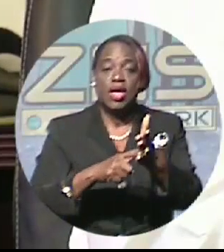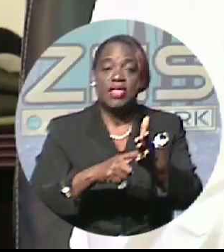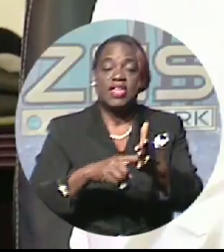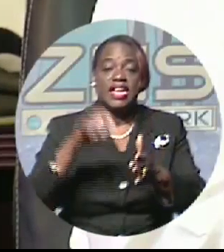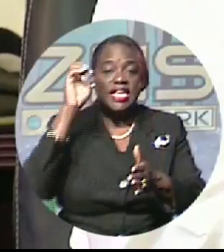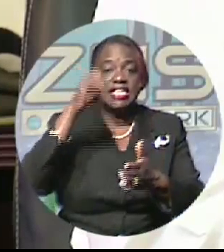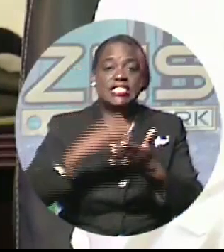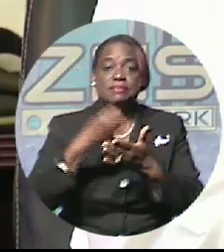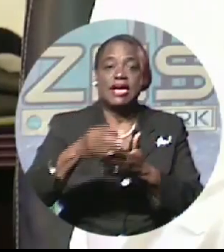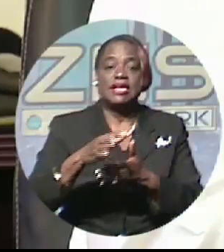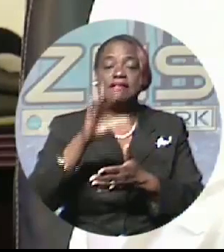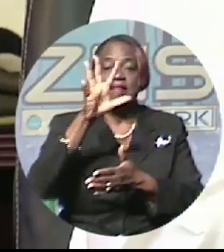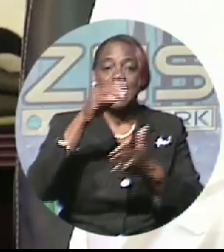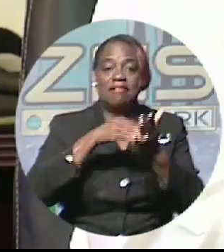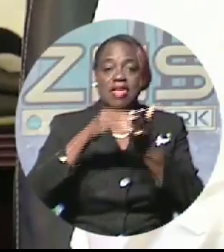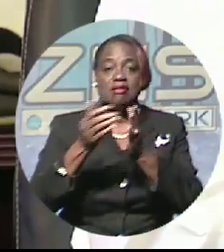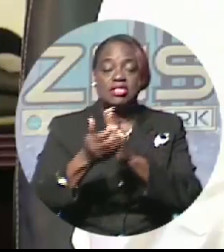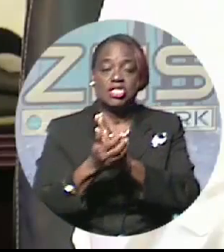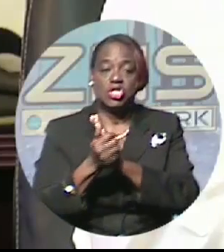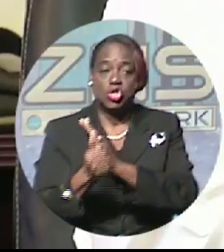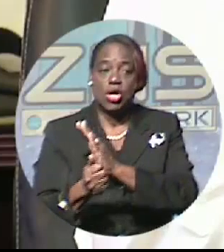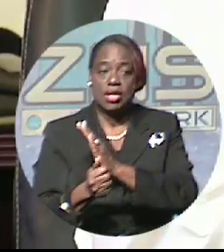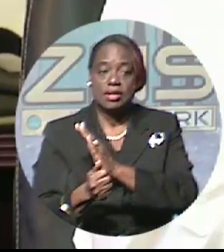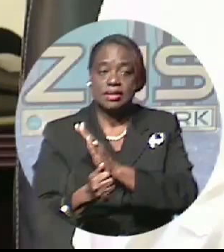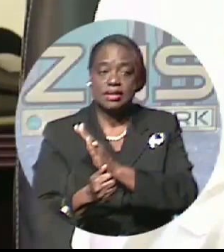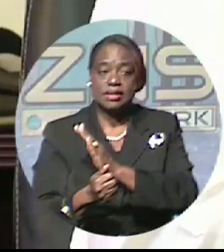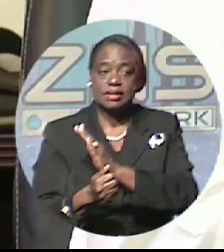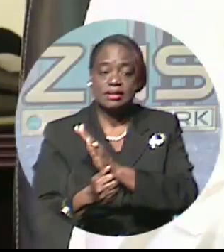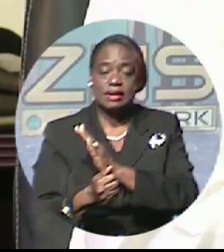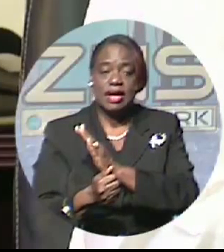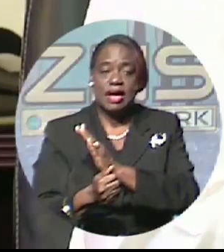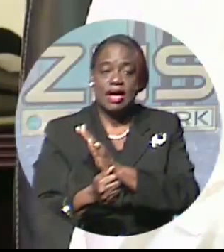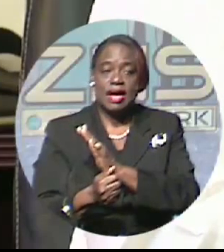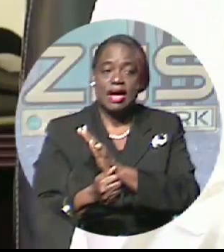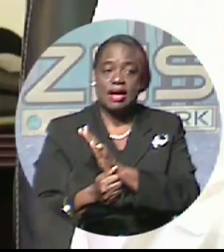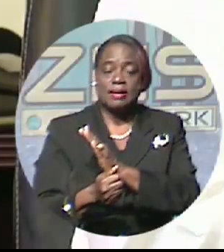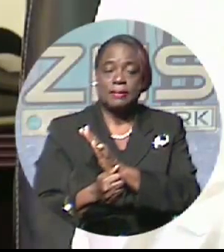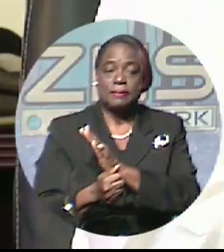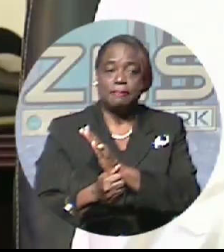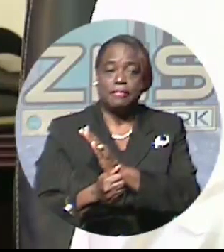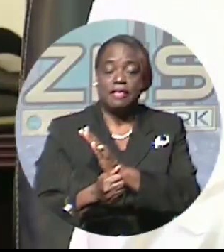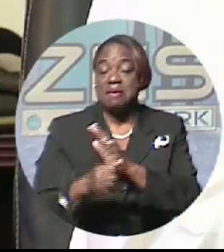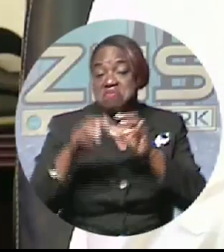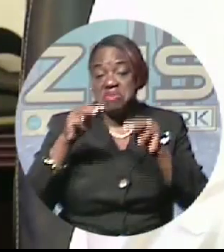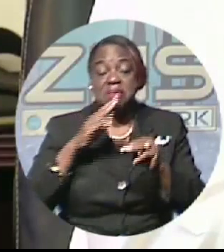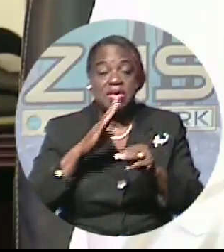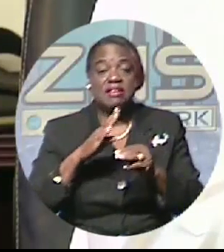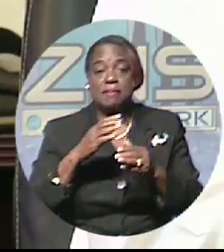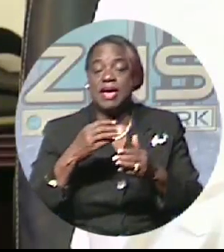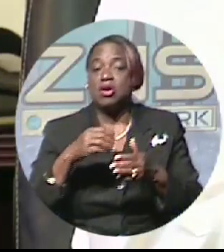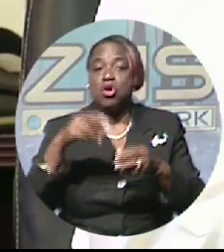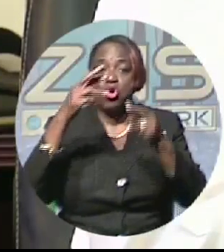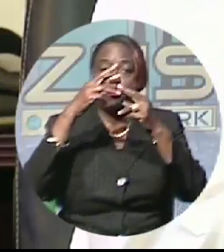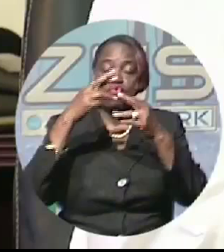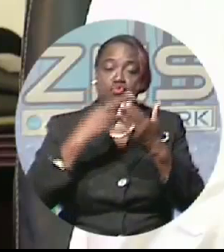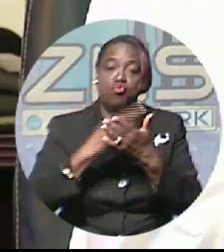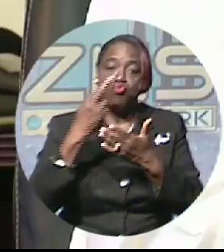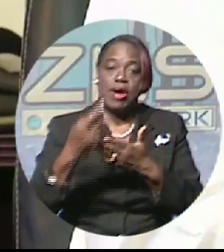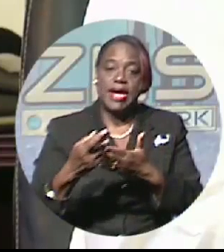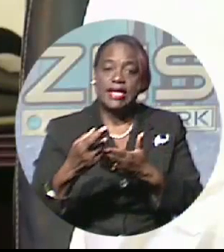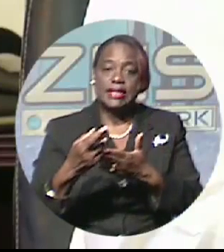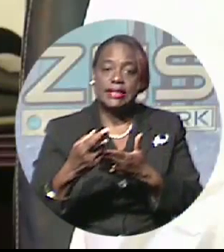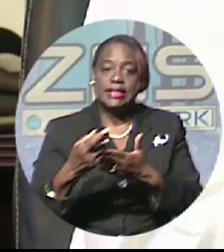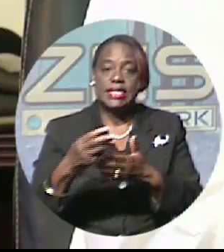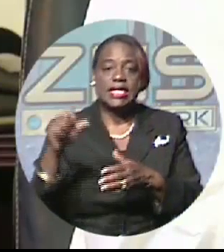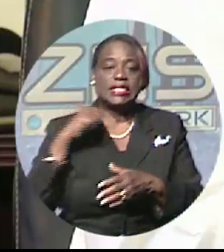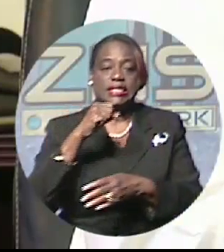in any form. It could be through having paid rent, utilities, staff, having bought materials. He